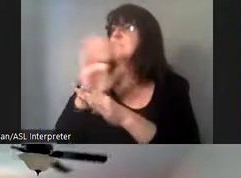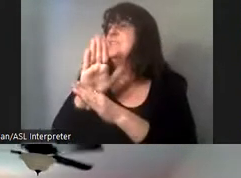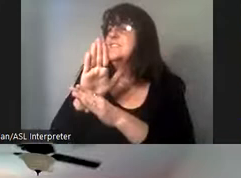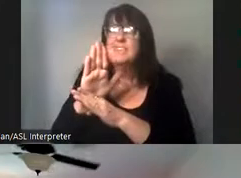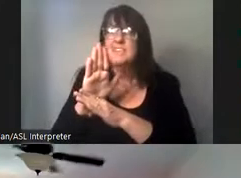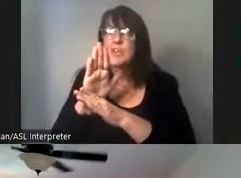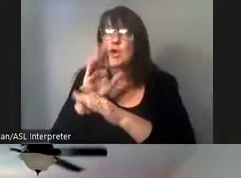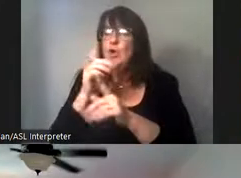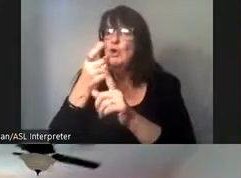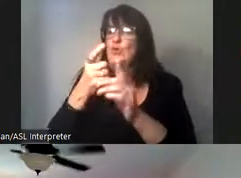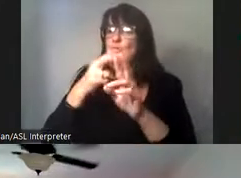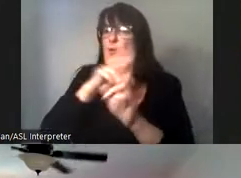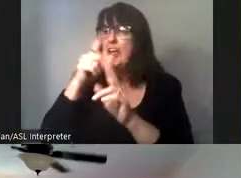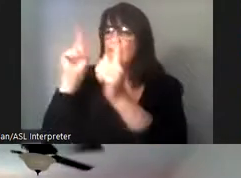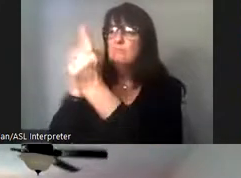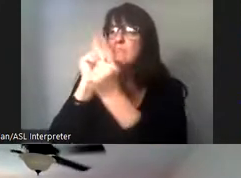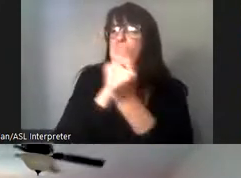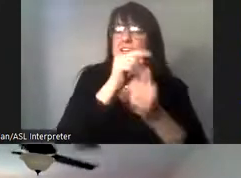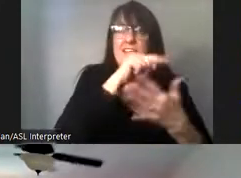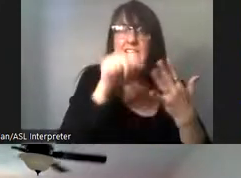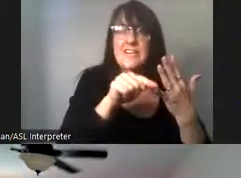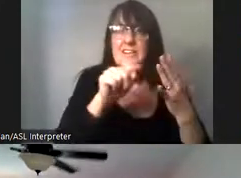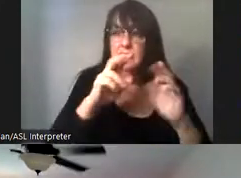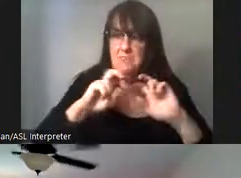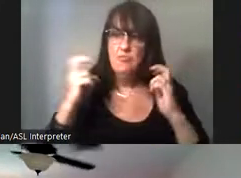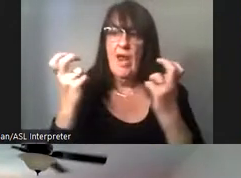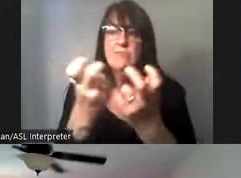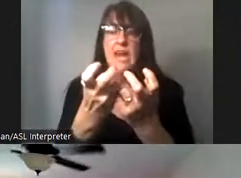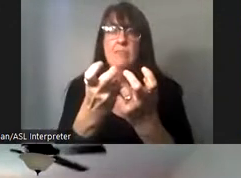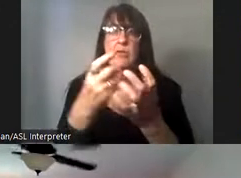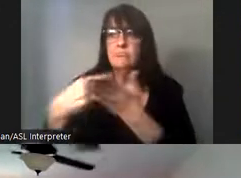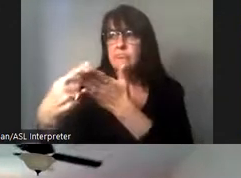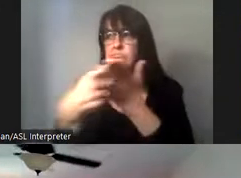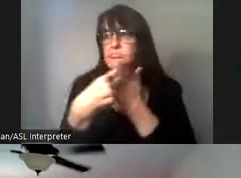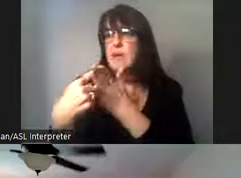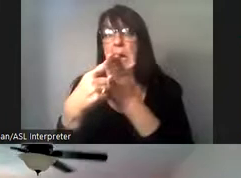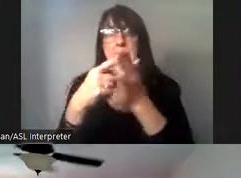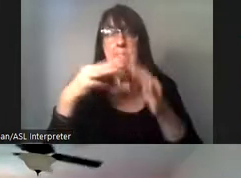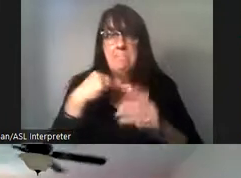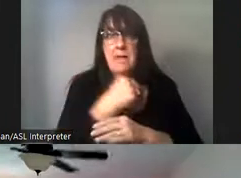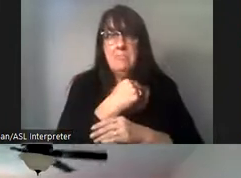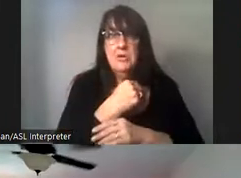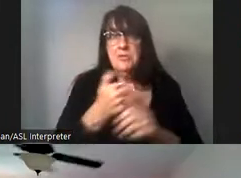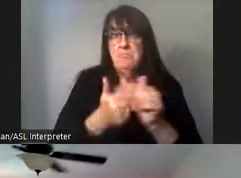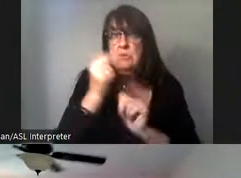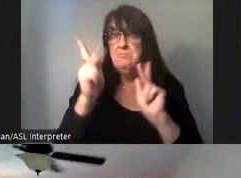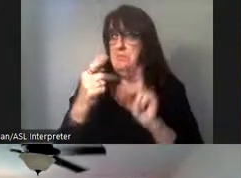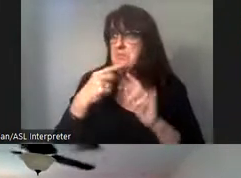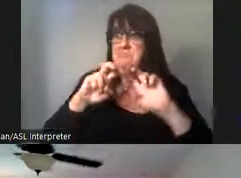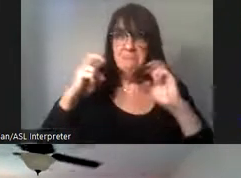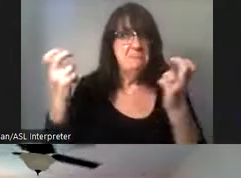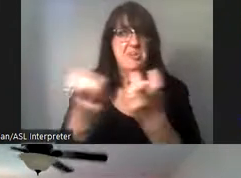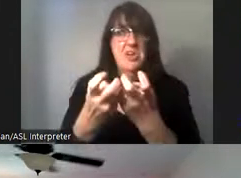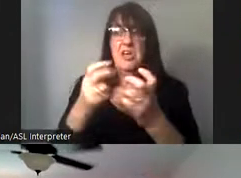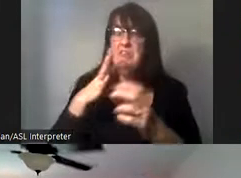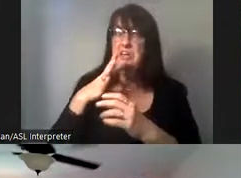this kind of aggressive goal? And they had a roundtable with members of industry, and most of the people at the roundtable, when they were